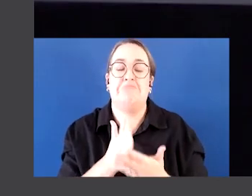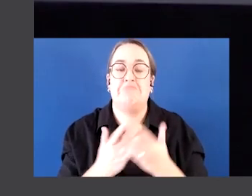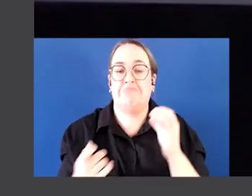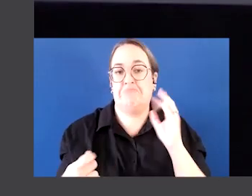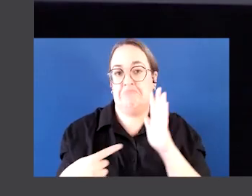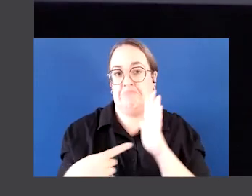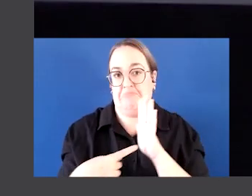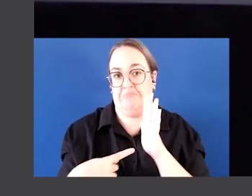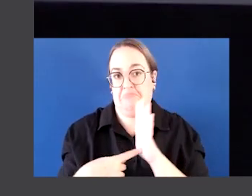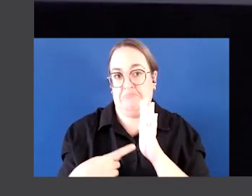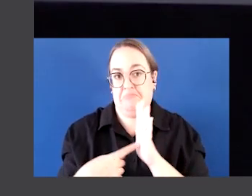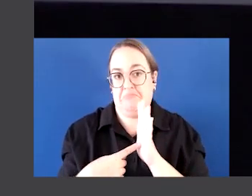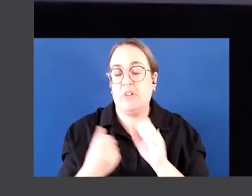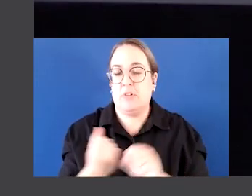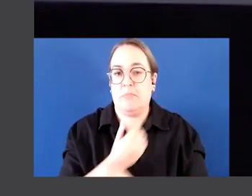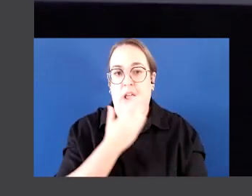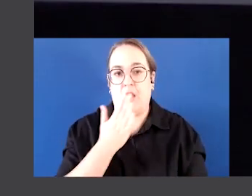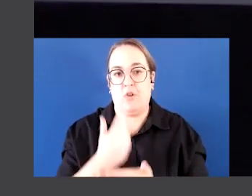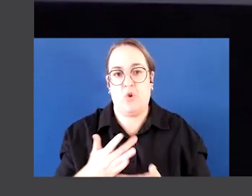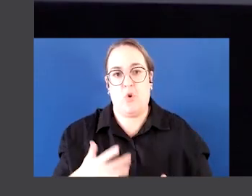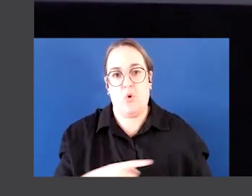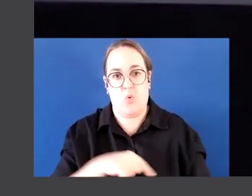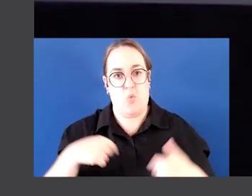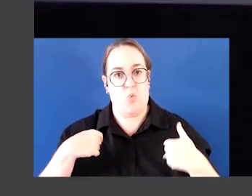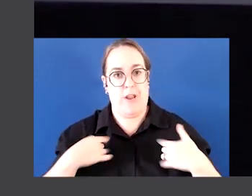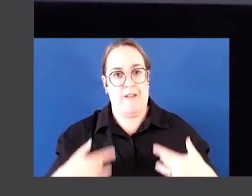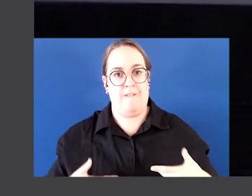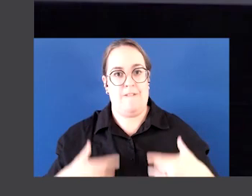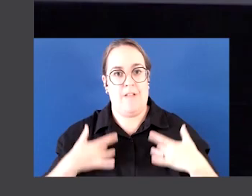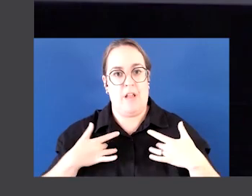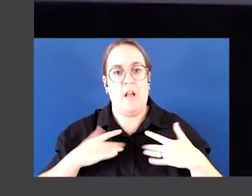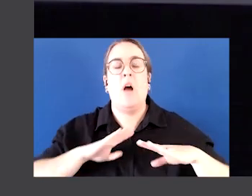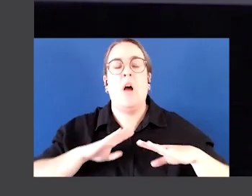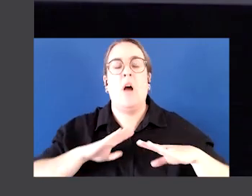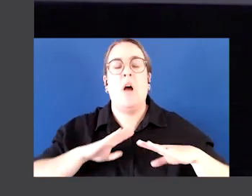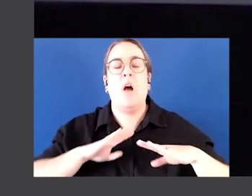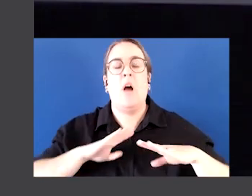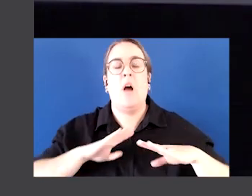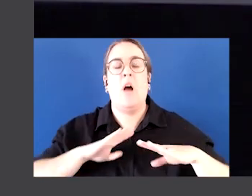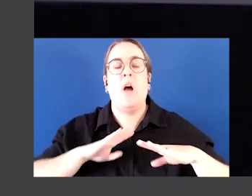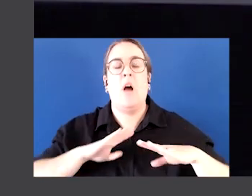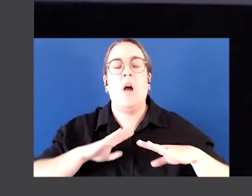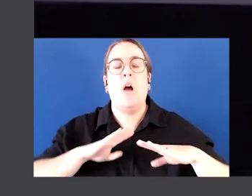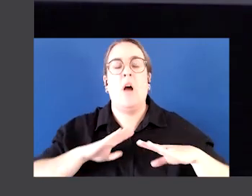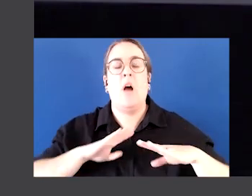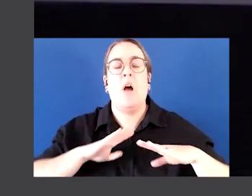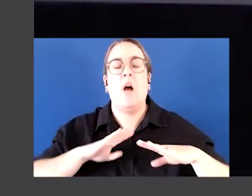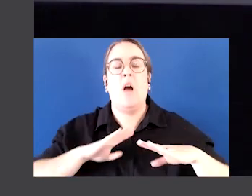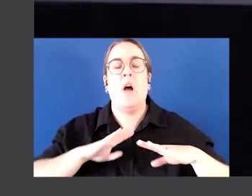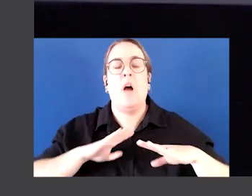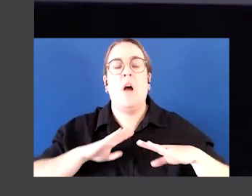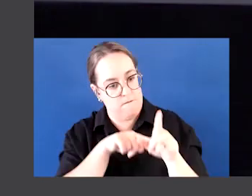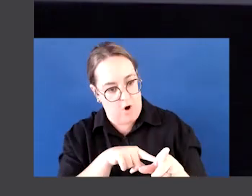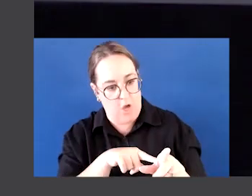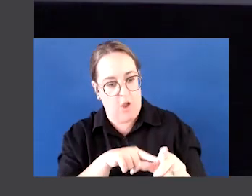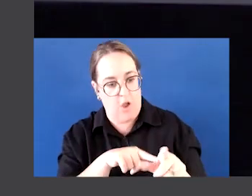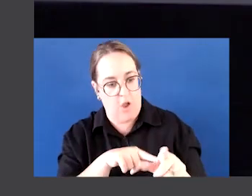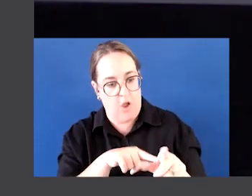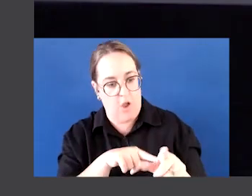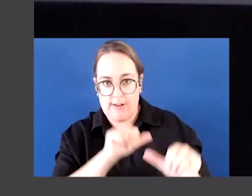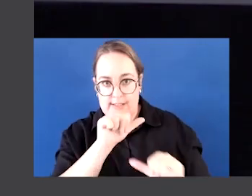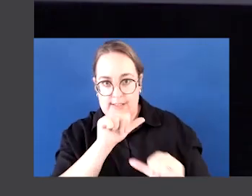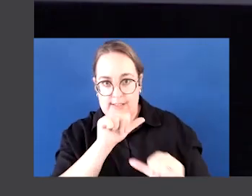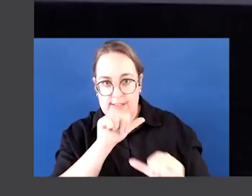process are really critical towards giving us comfort that the governance processes that have been documented and